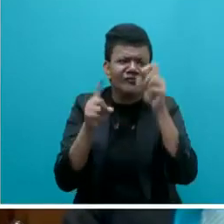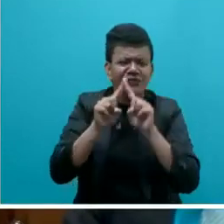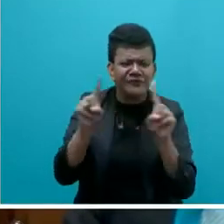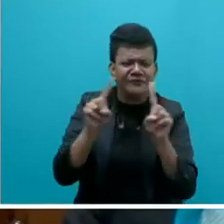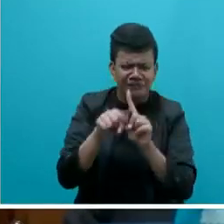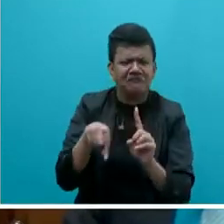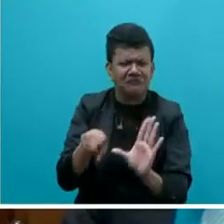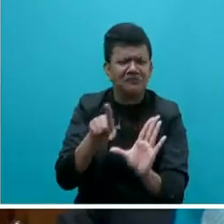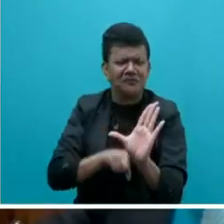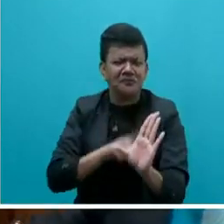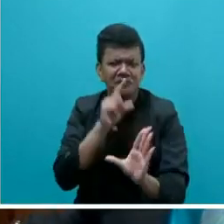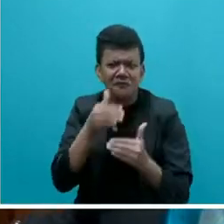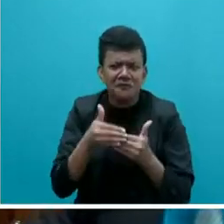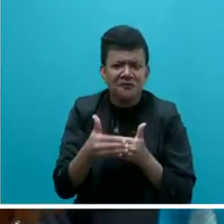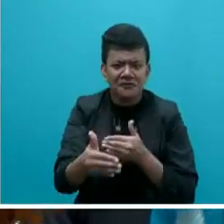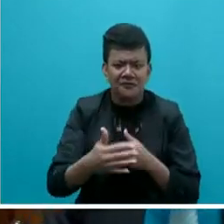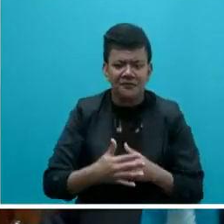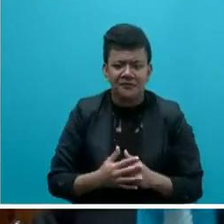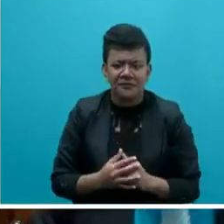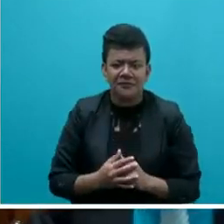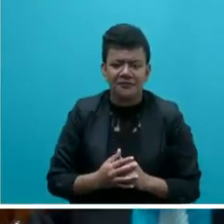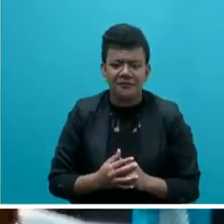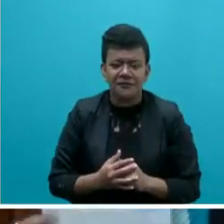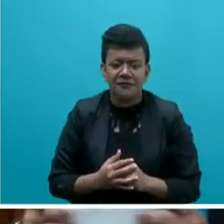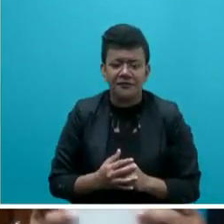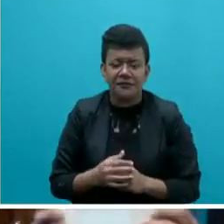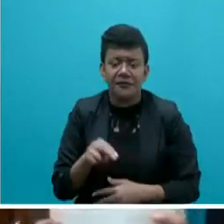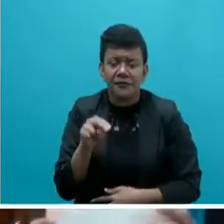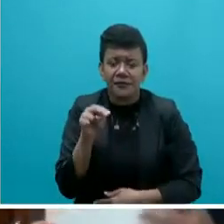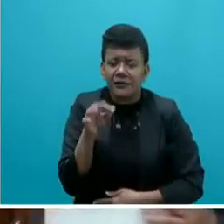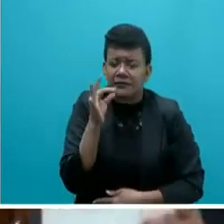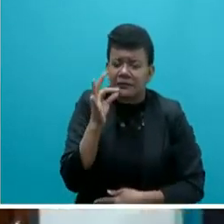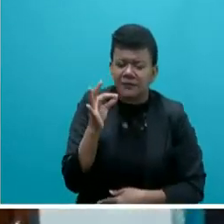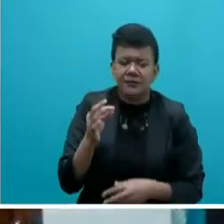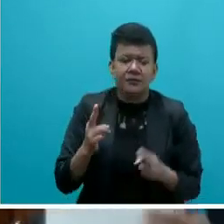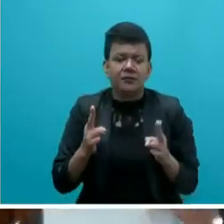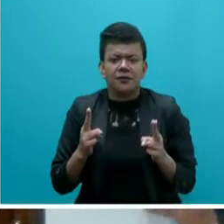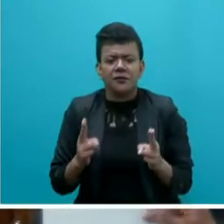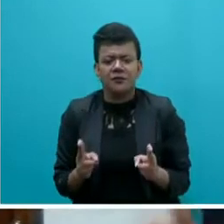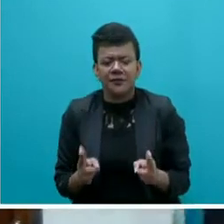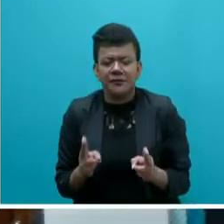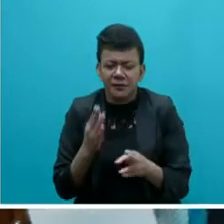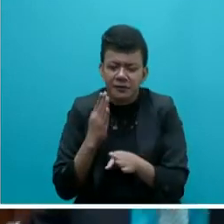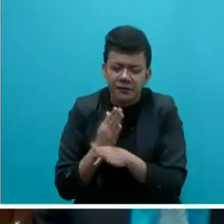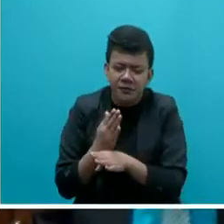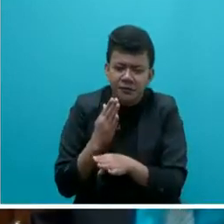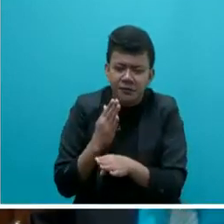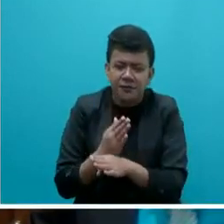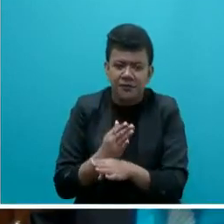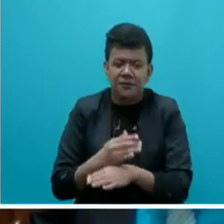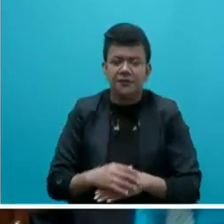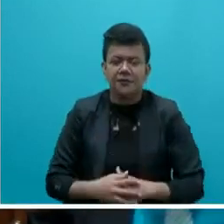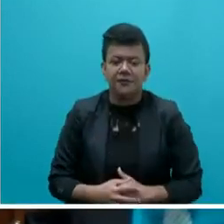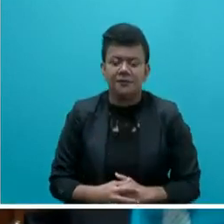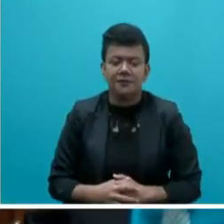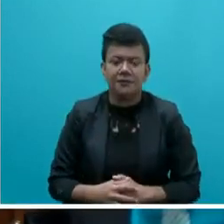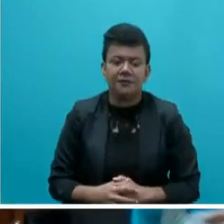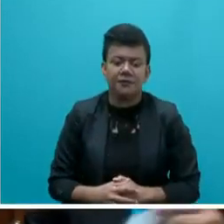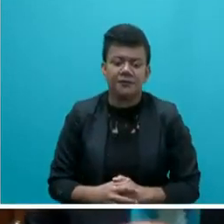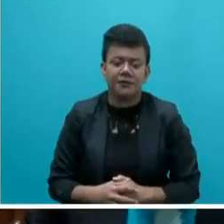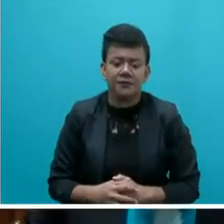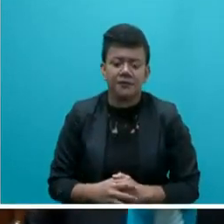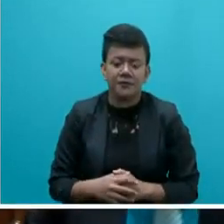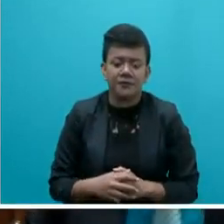little human input. As a deep-rooted, long-lived perennial, the tree has time to adapt to local conditions and be